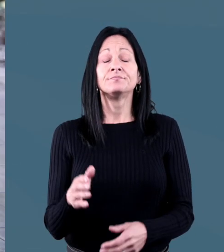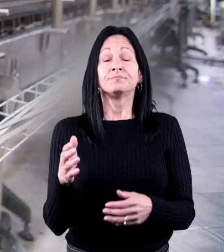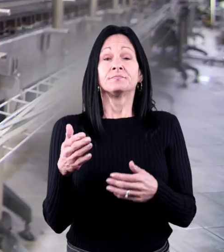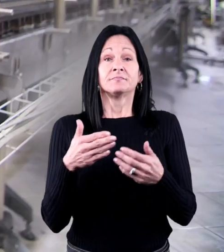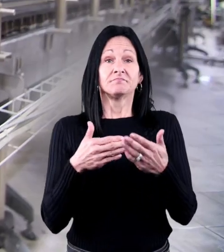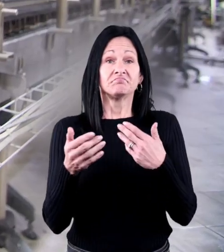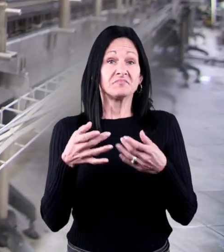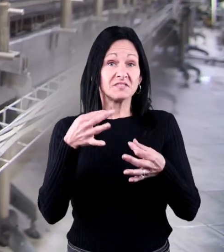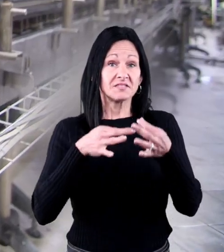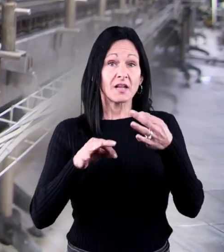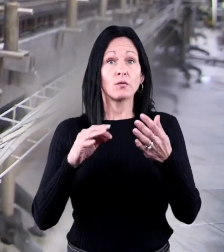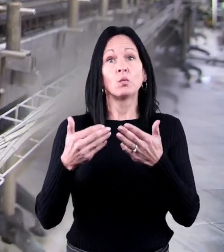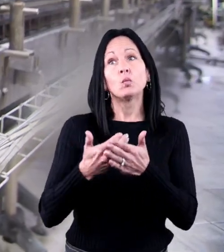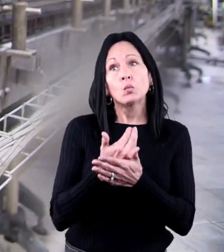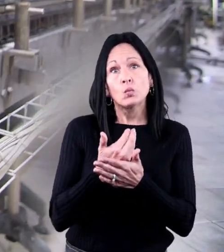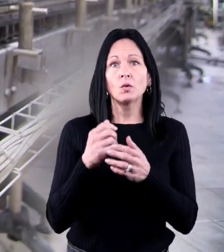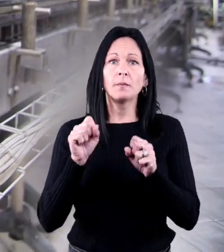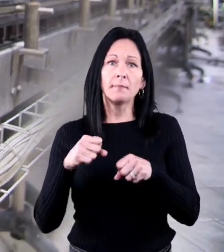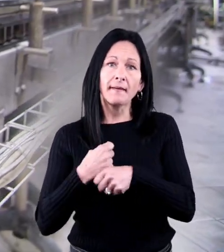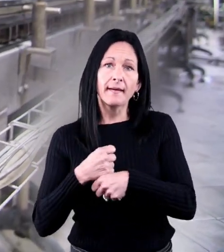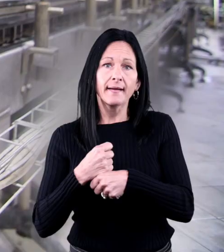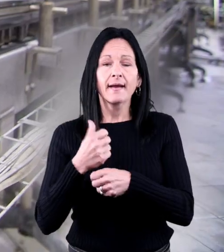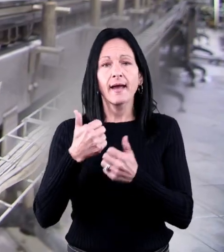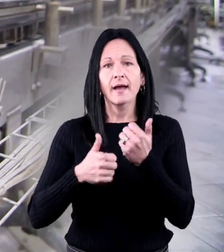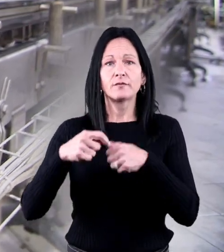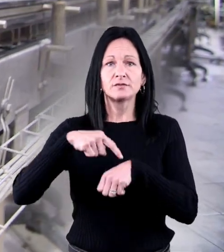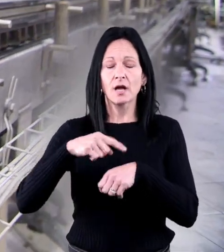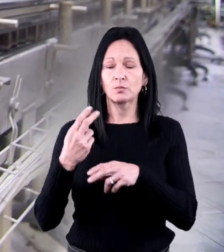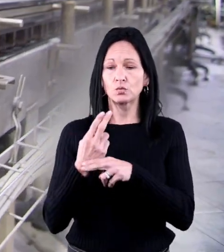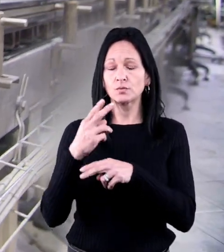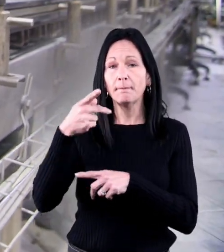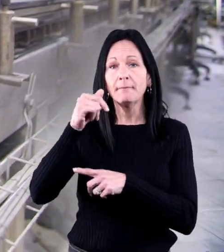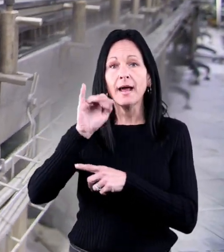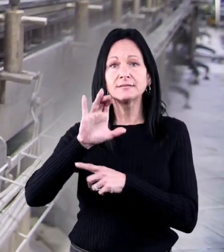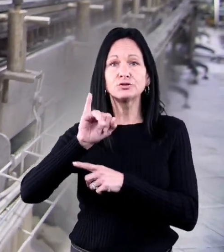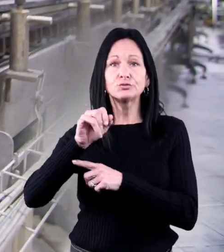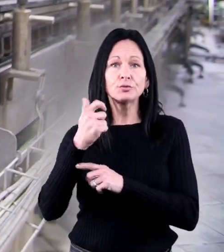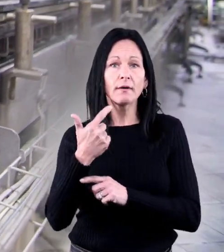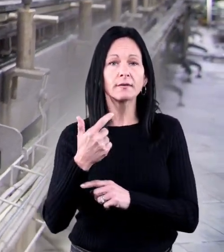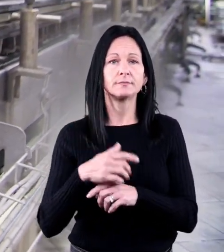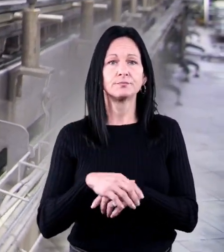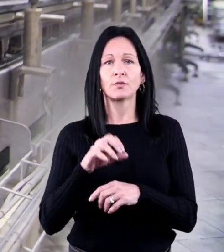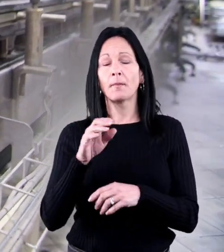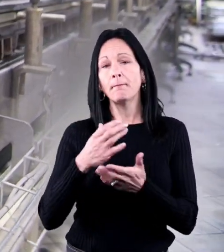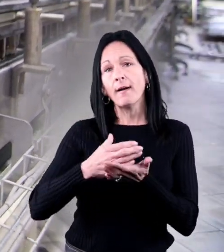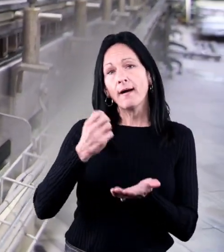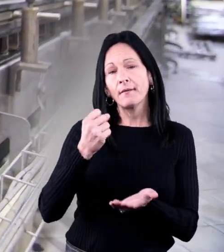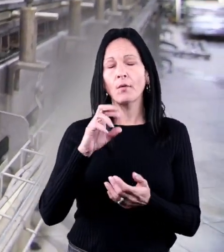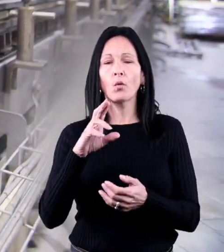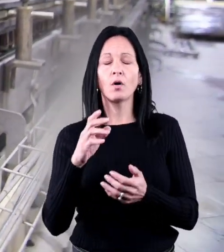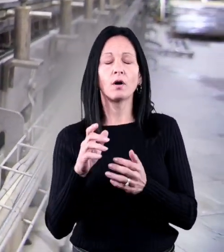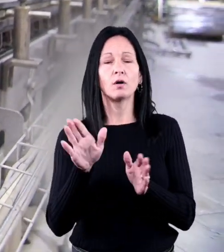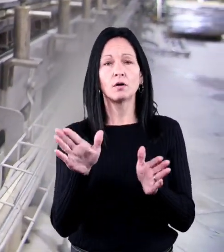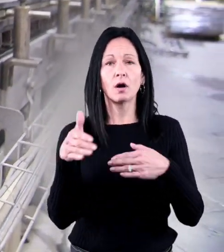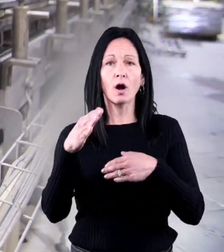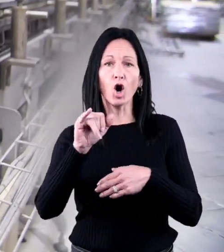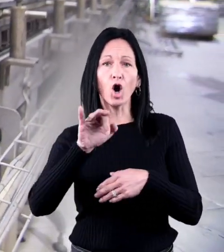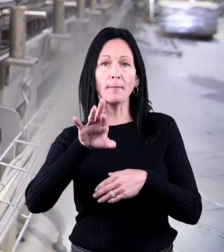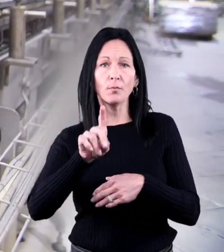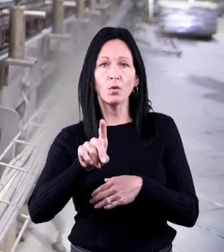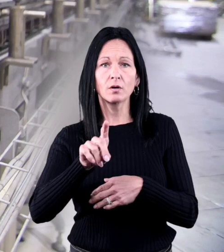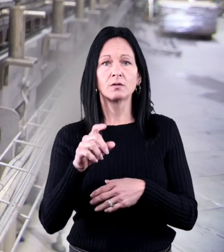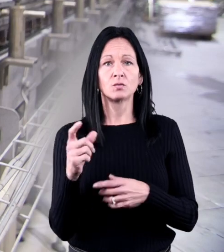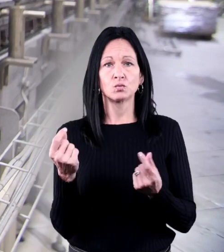Well, instead of making an entirely new item each time we need something like plastic jugs, bottles, and